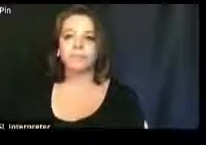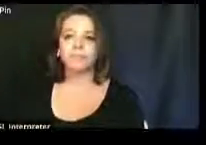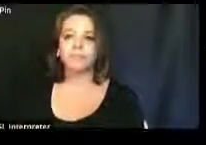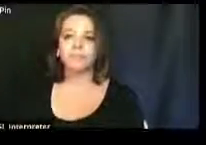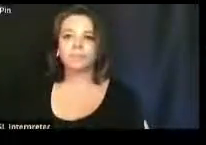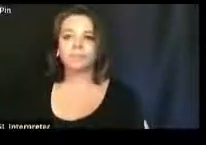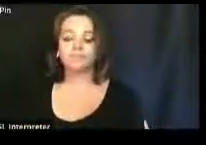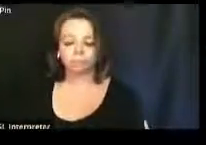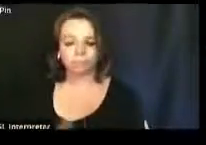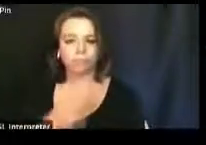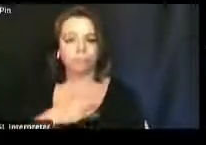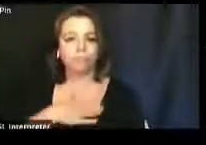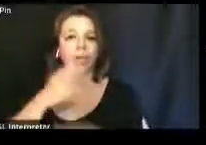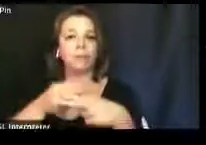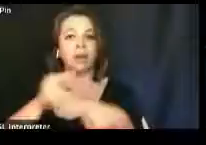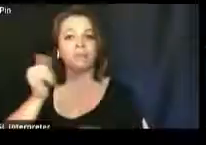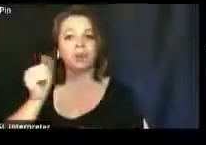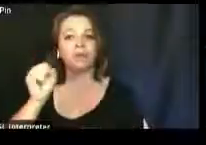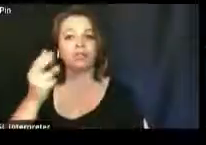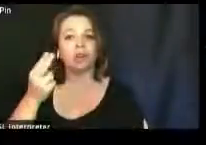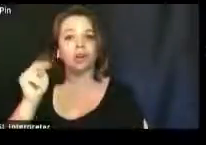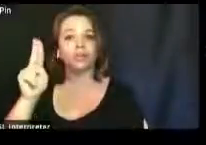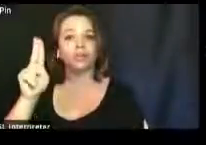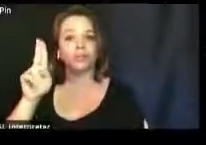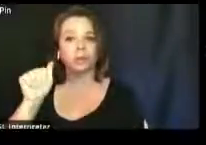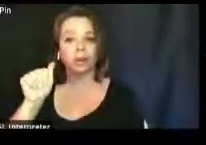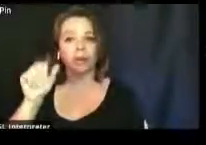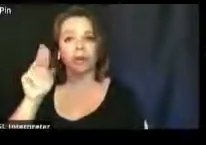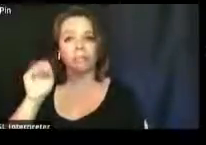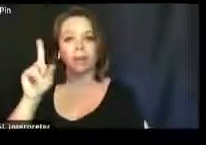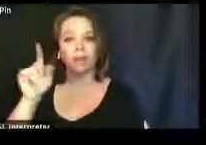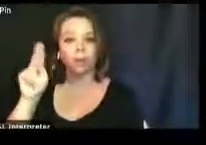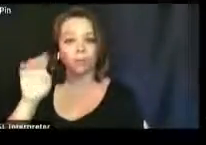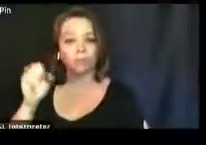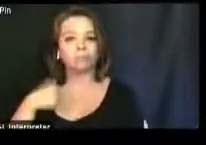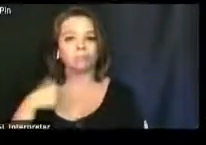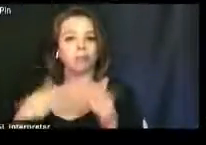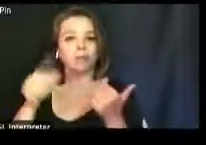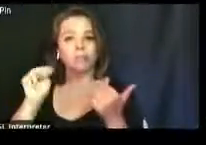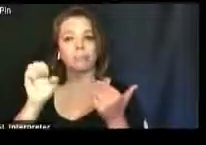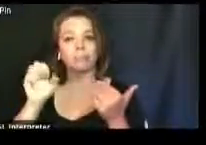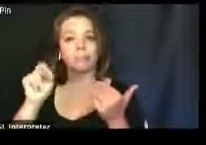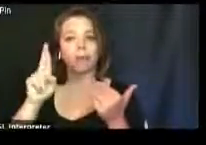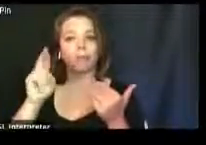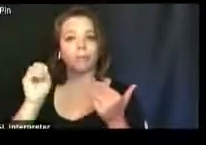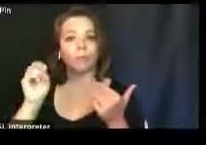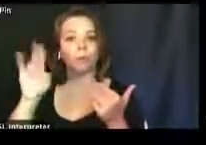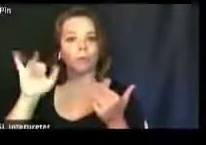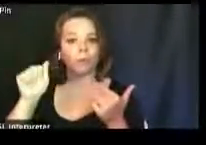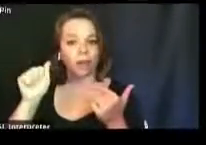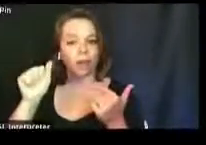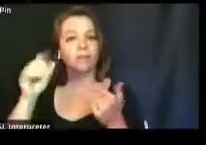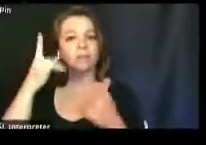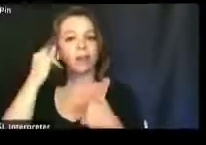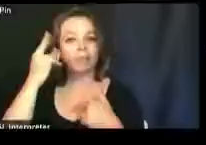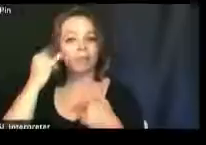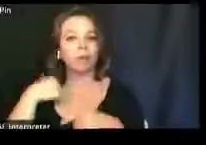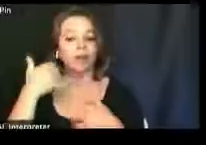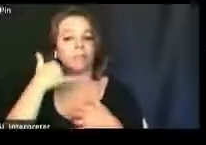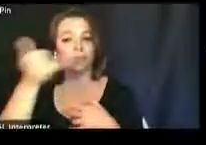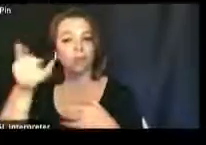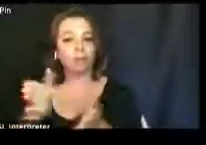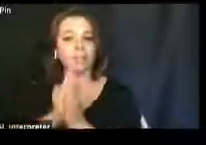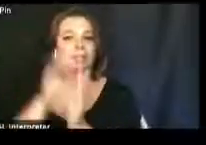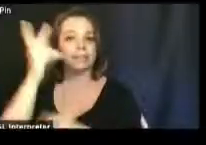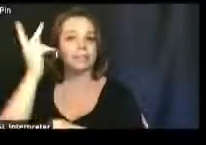So my name is Joshua Milone. I am a resident of Monrovia, California. I'm calling today to ask that you